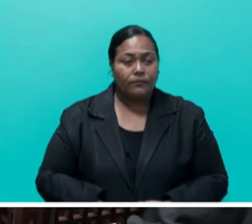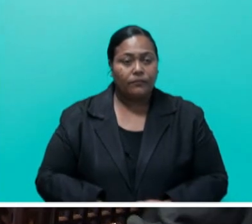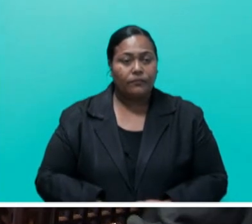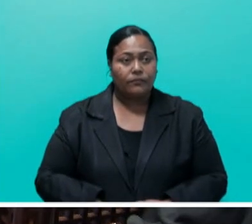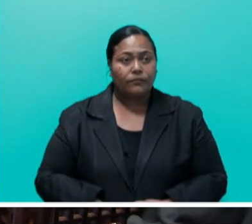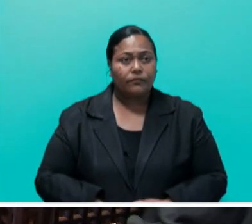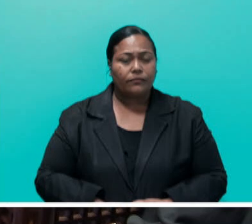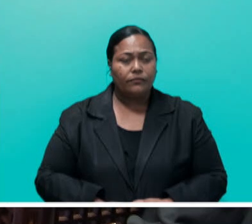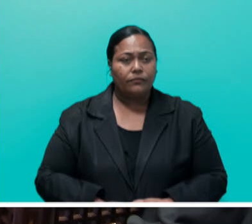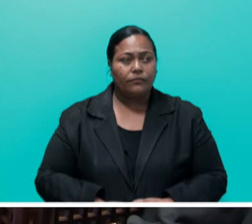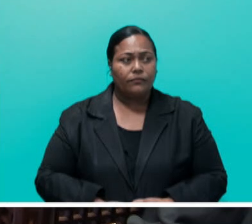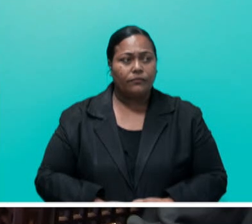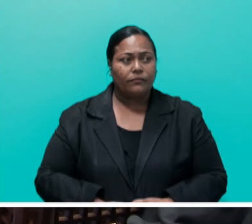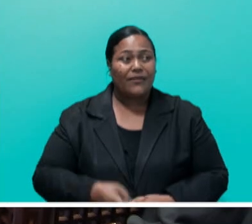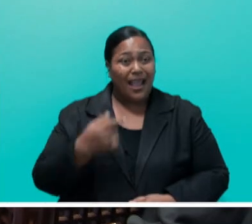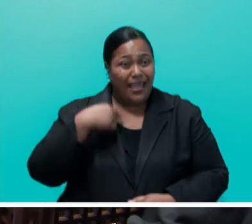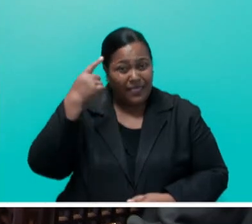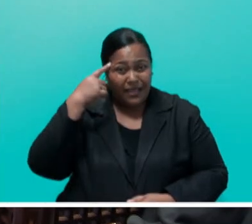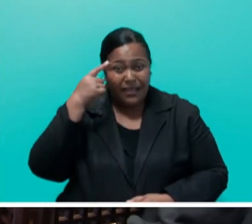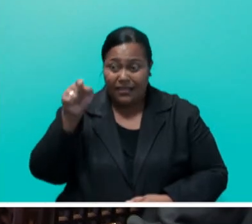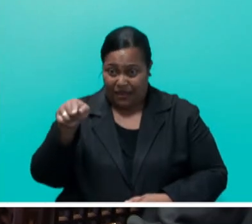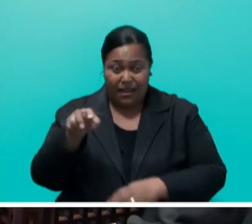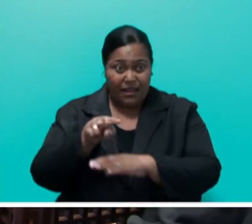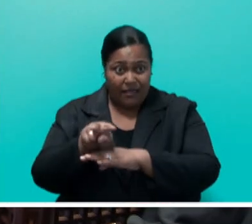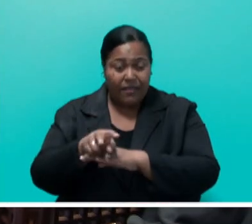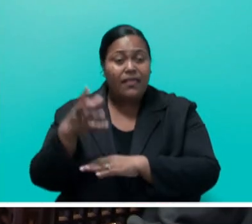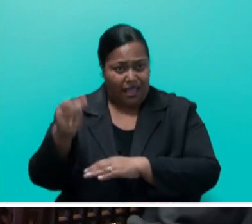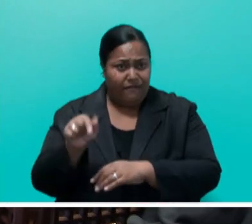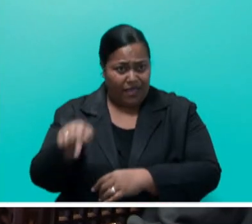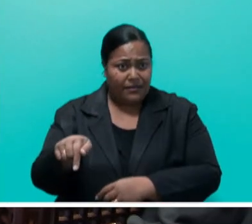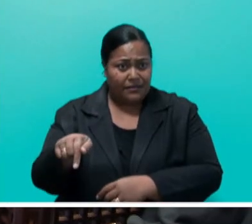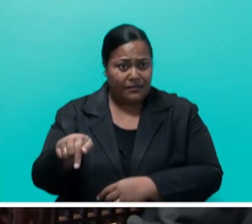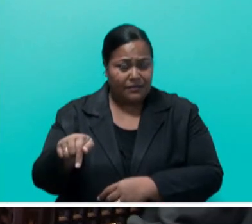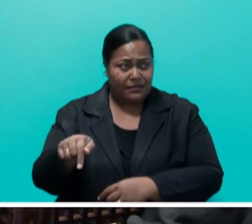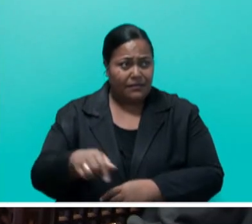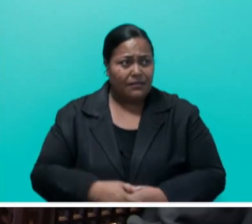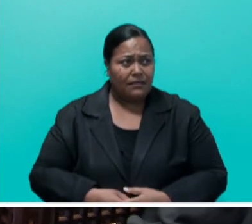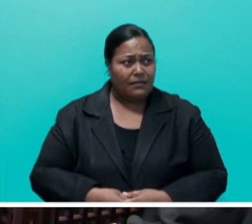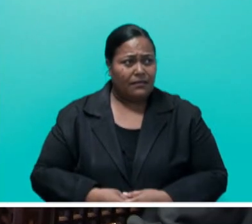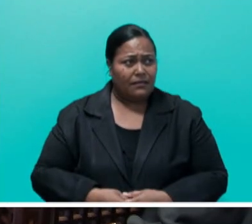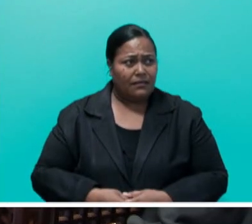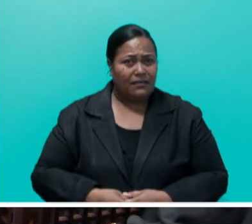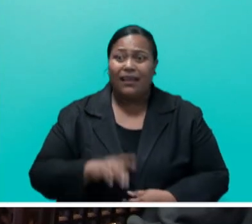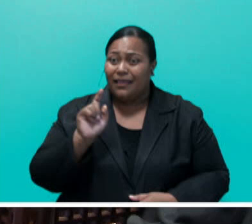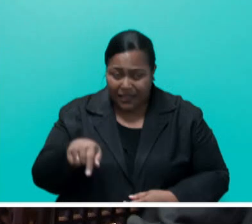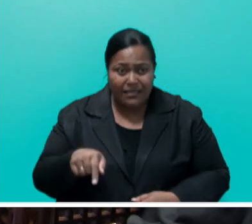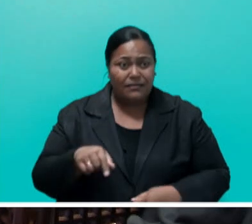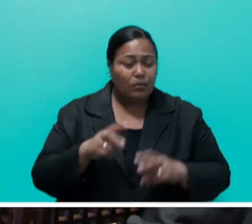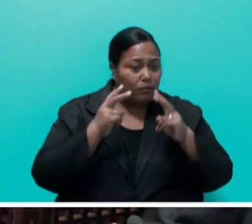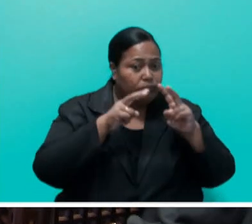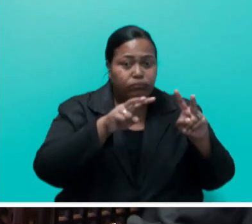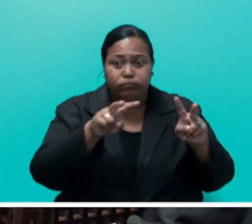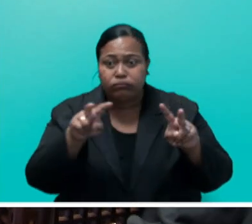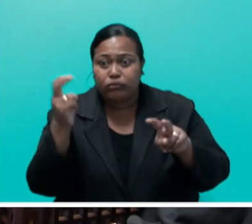Yeah, I think down at the Navy they actually have this capability, which literally looks at everything out there in the